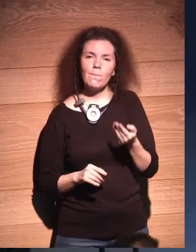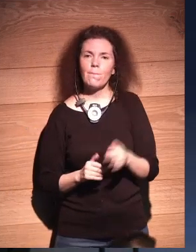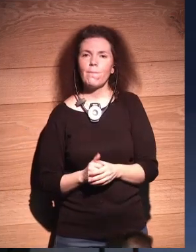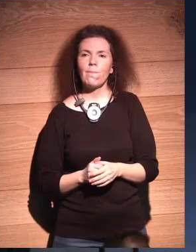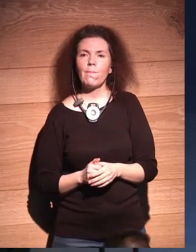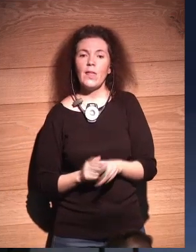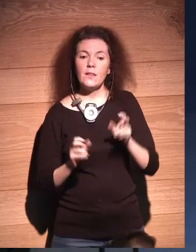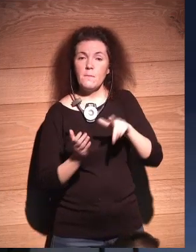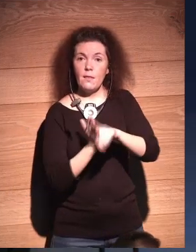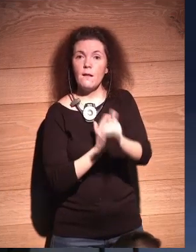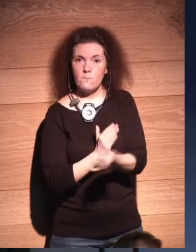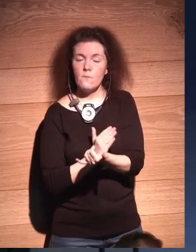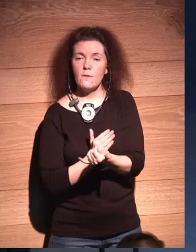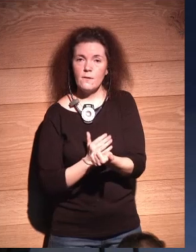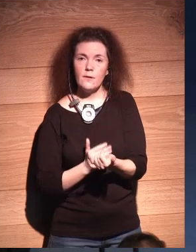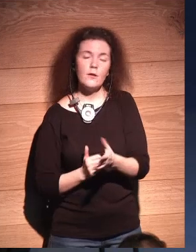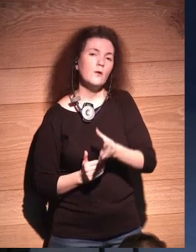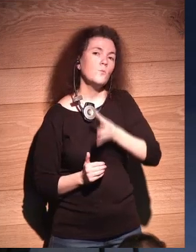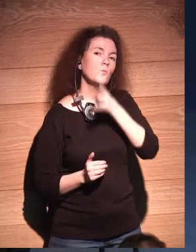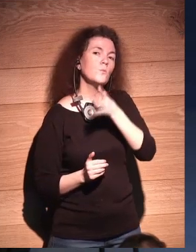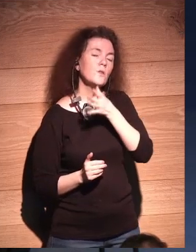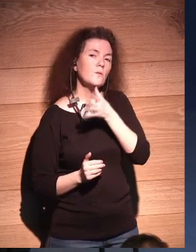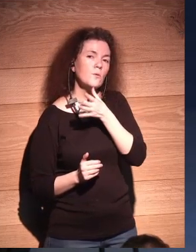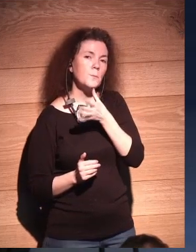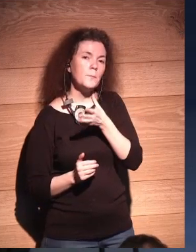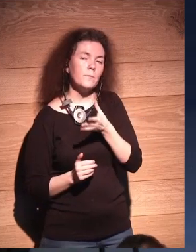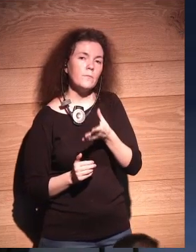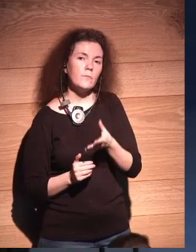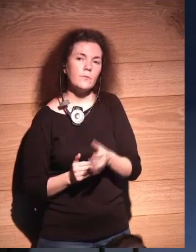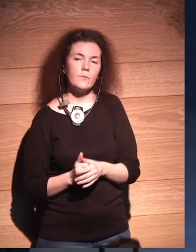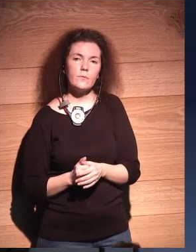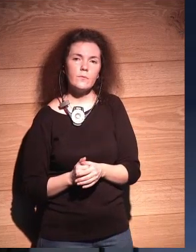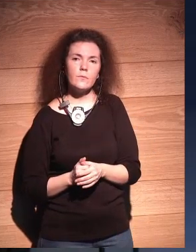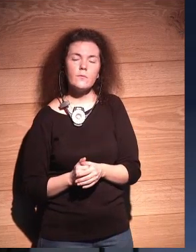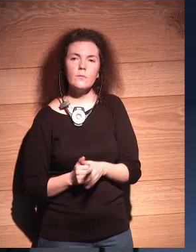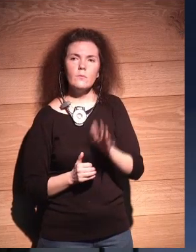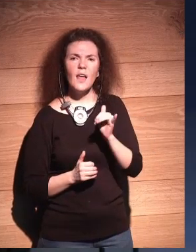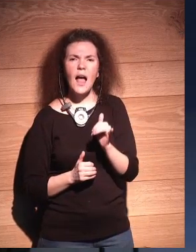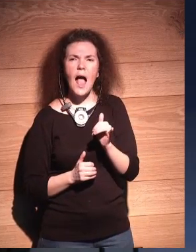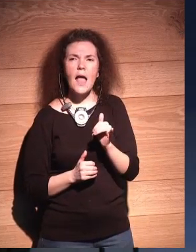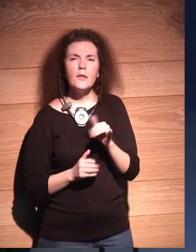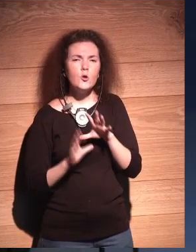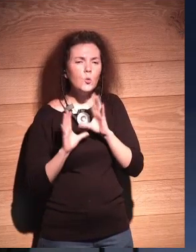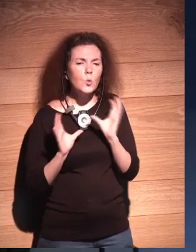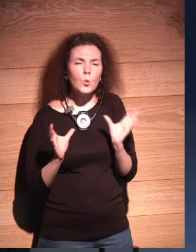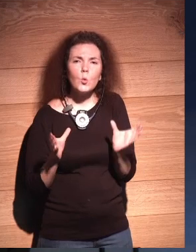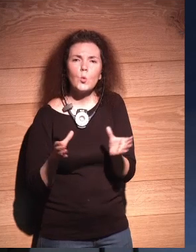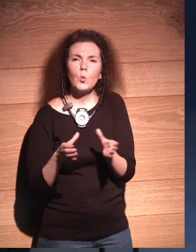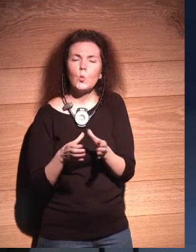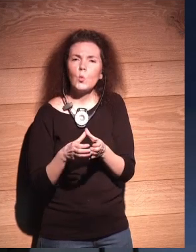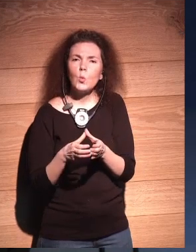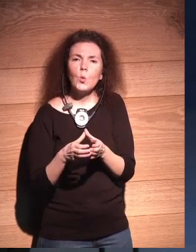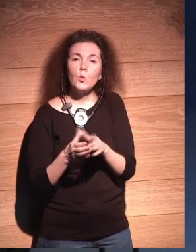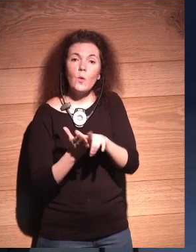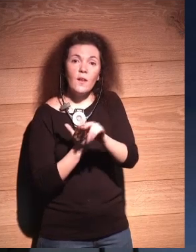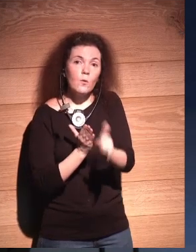language, because in an entire subset of language is being subverted and called fake